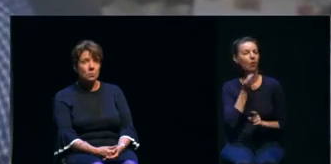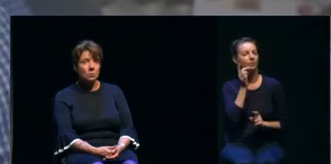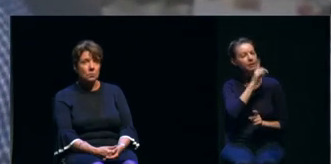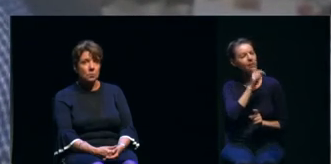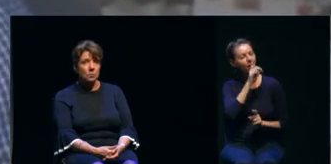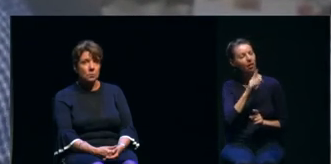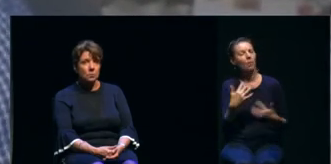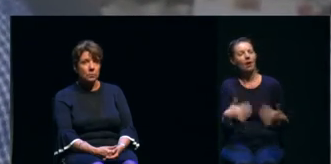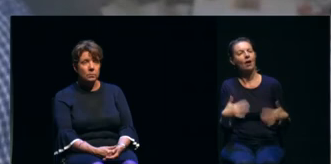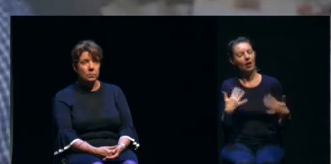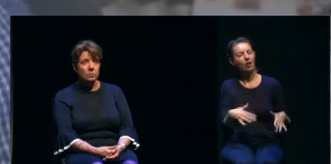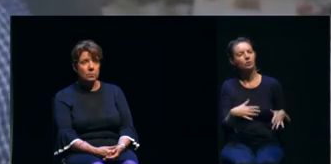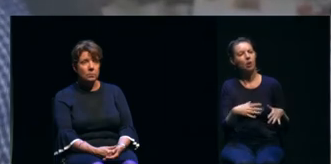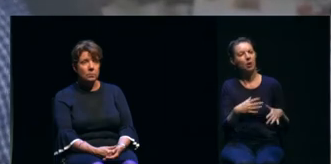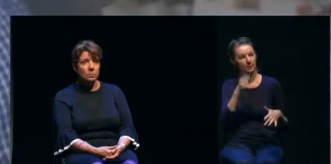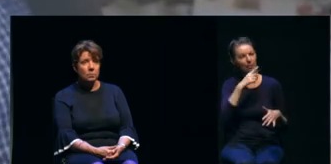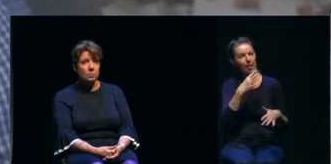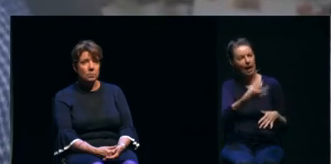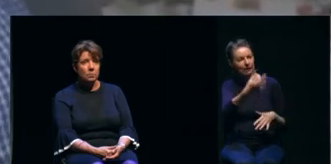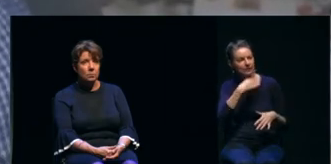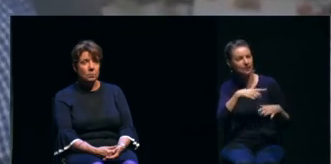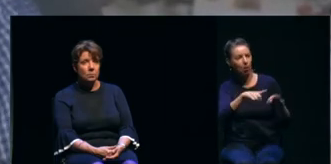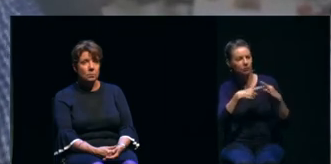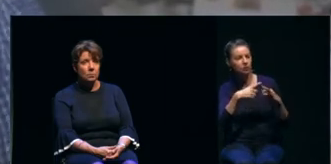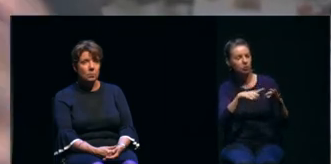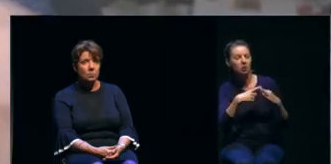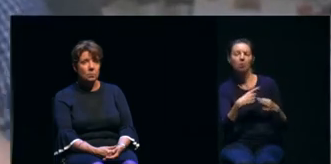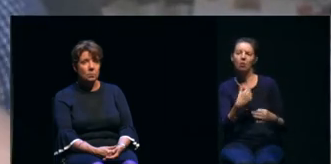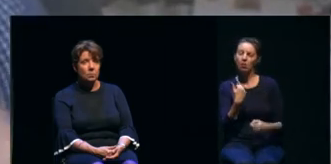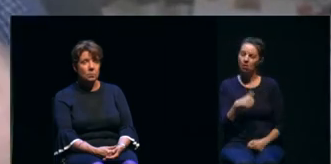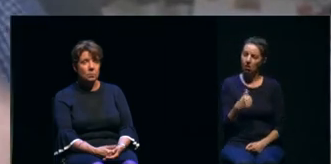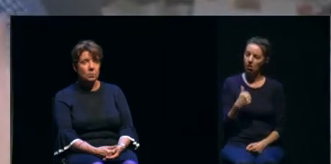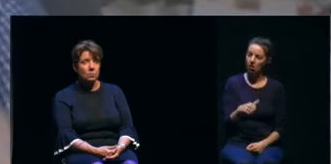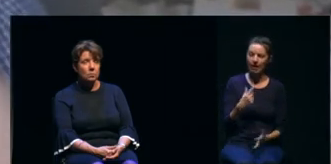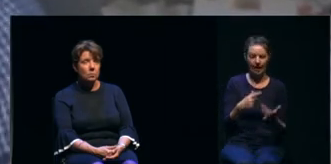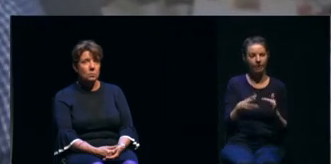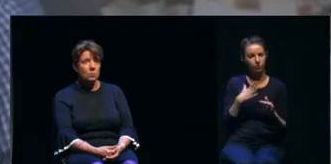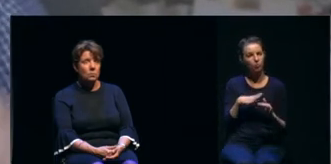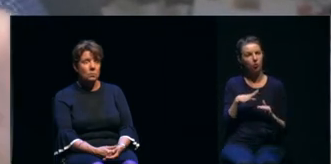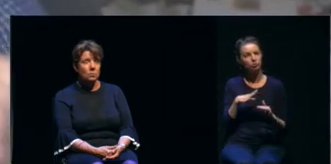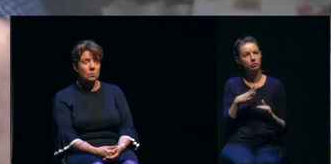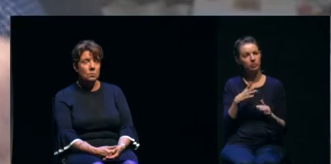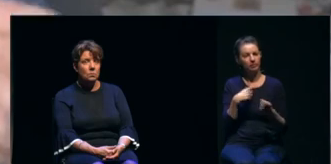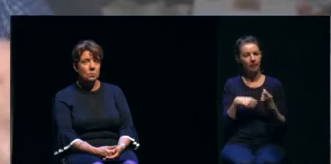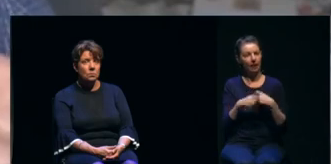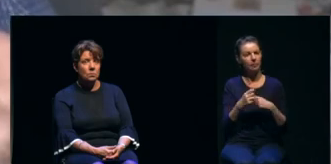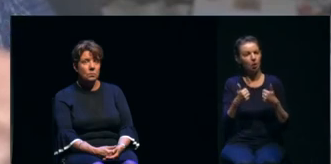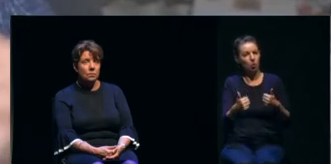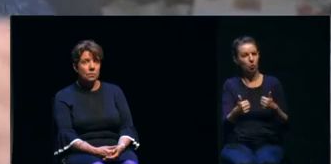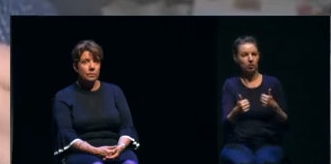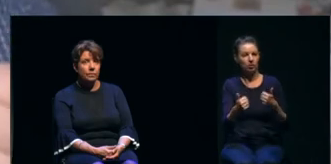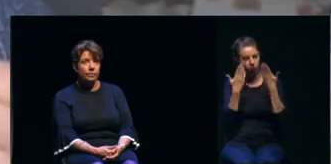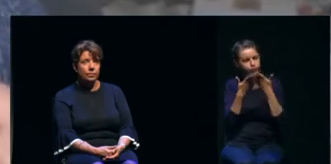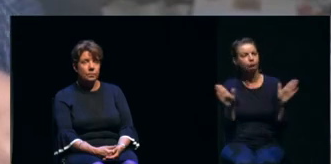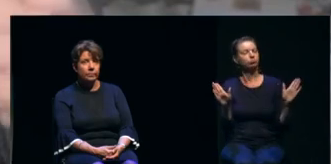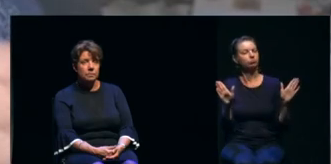it's being asked that question, and sometimes it's uncomfortable, but just going, yeah, I, you know, if you want to be a good liberal person, you actually have to make sure, am